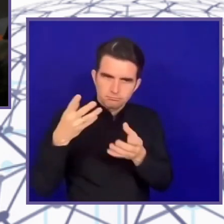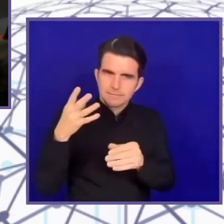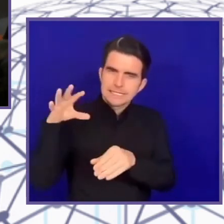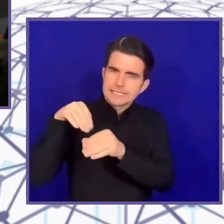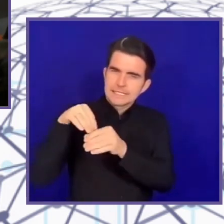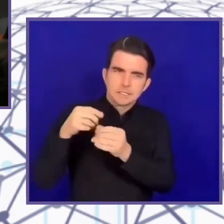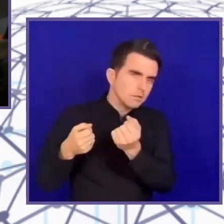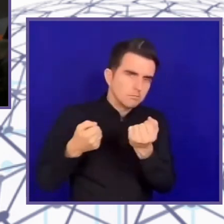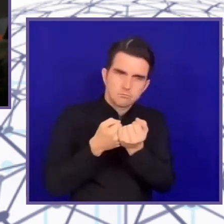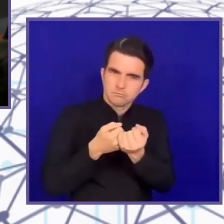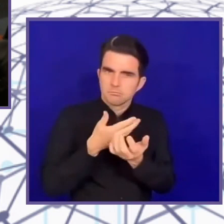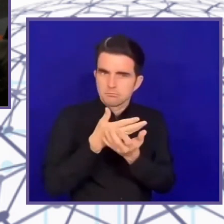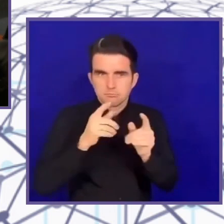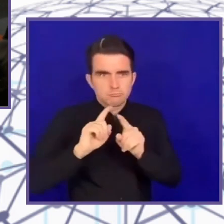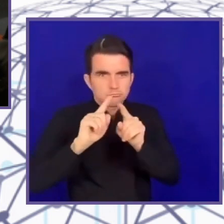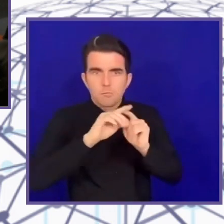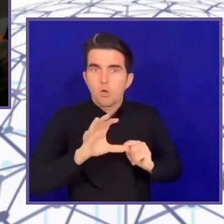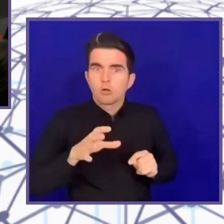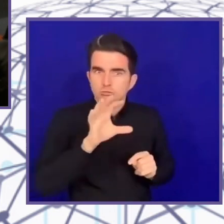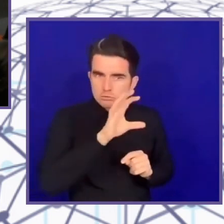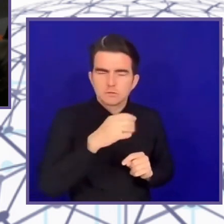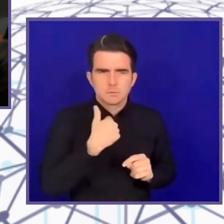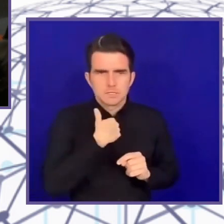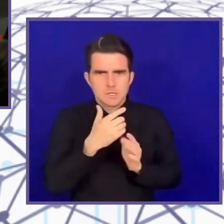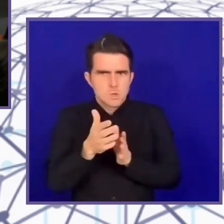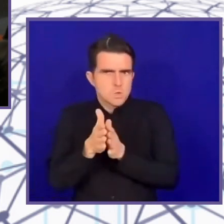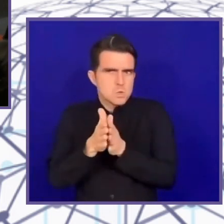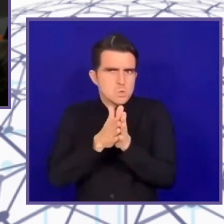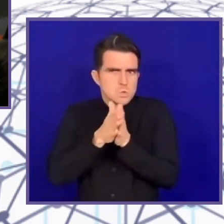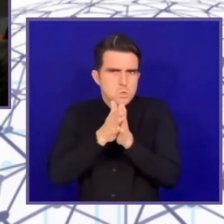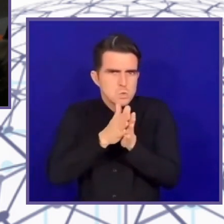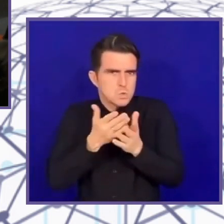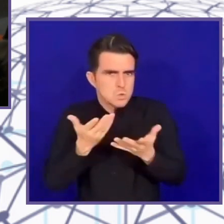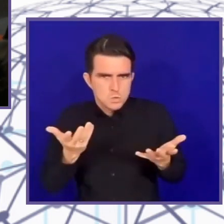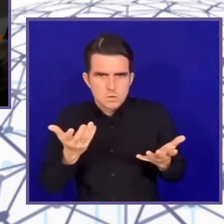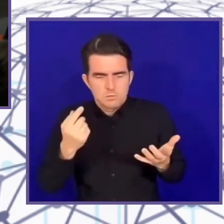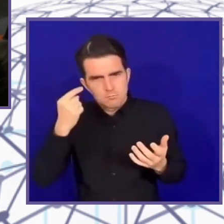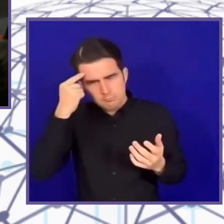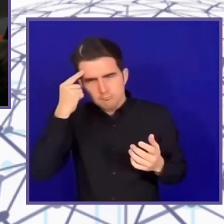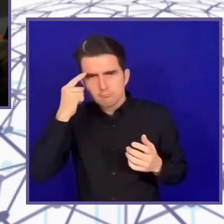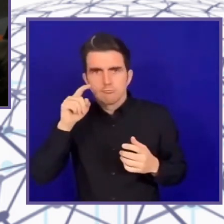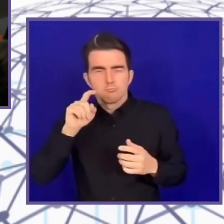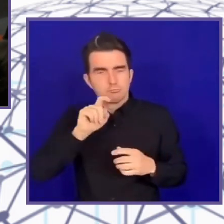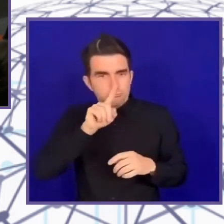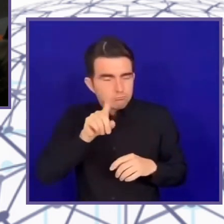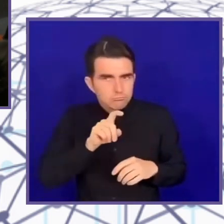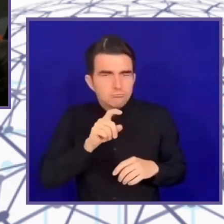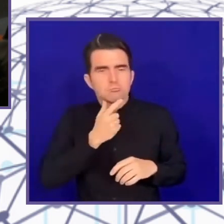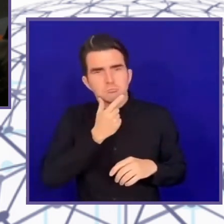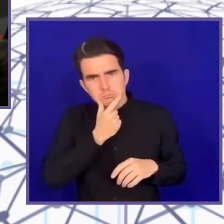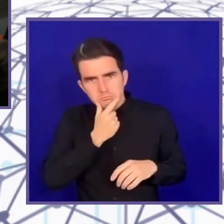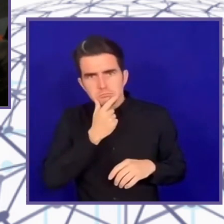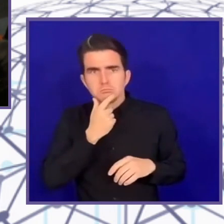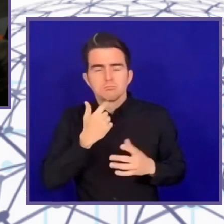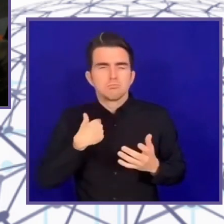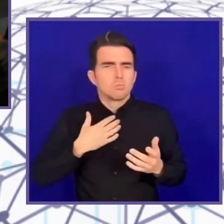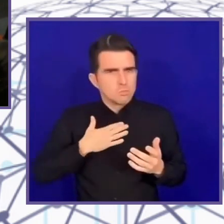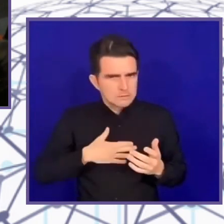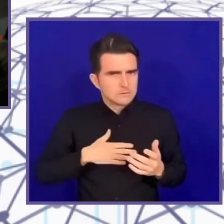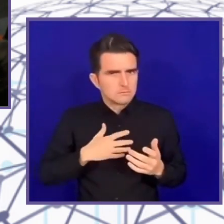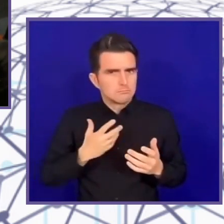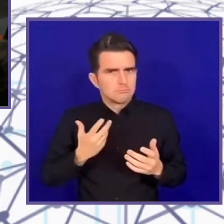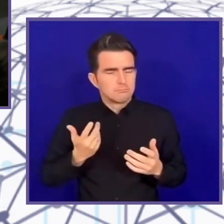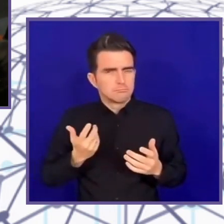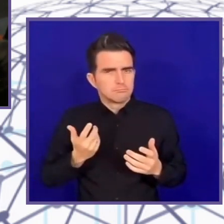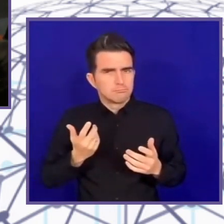colleague asked, and I want to say that I'm making this request here that this support that you guys are receiving